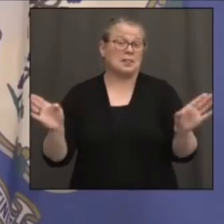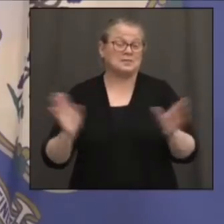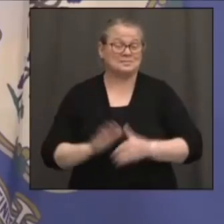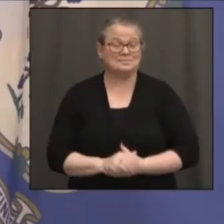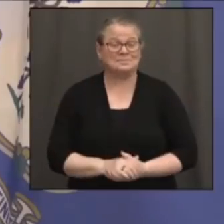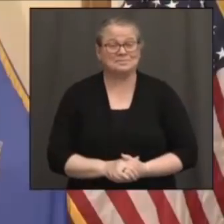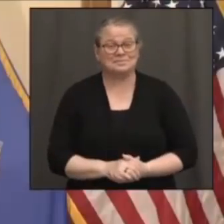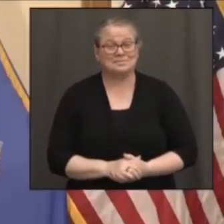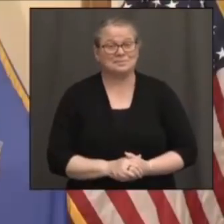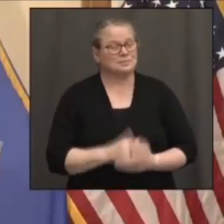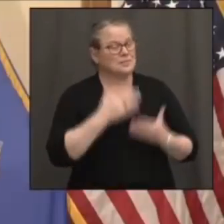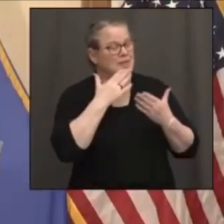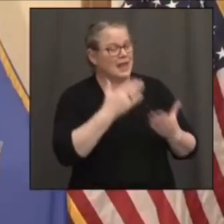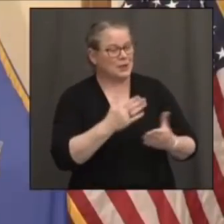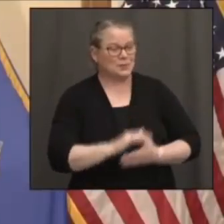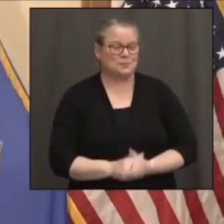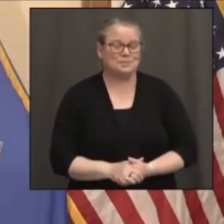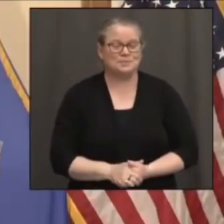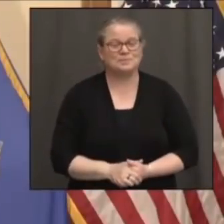Thank you.